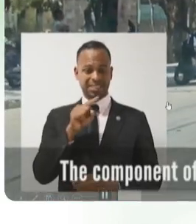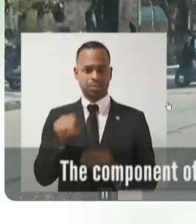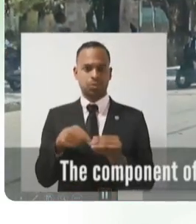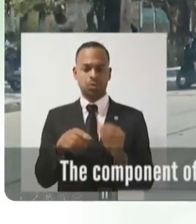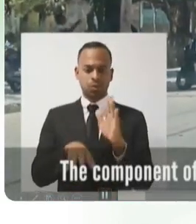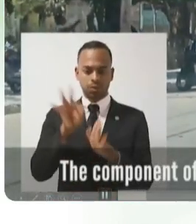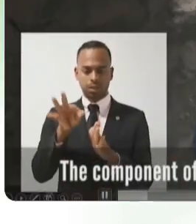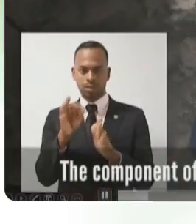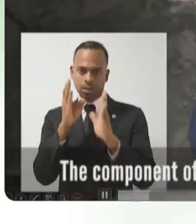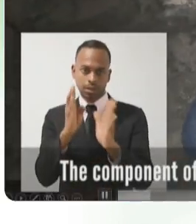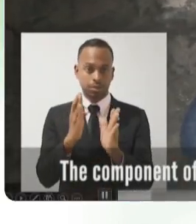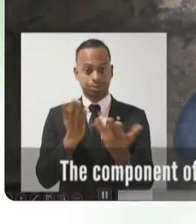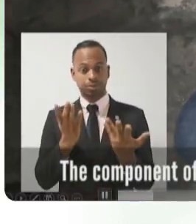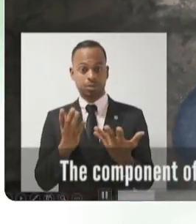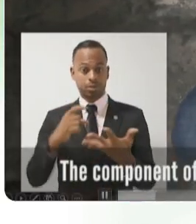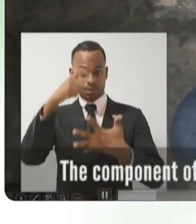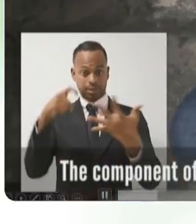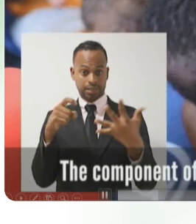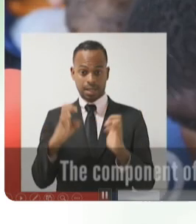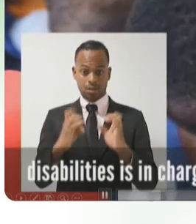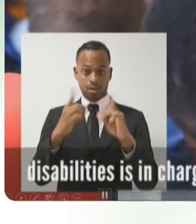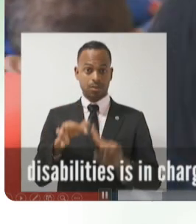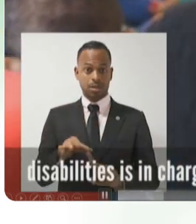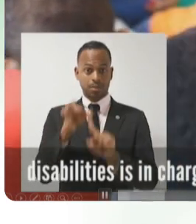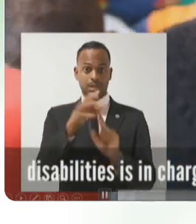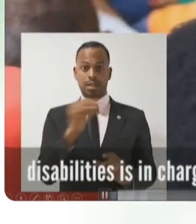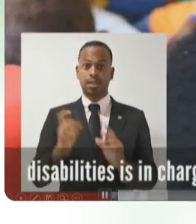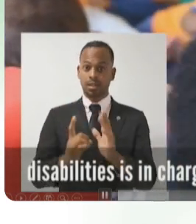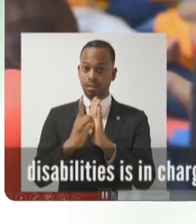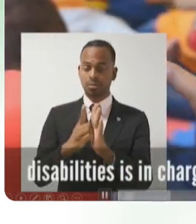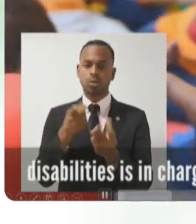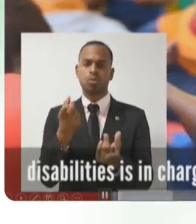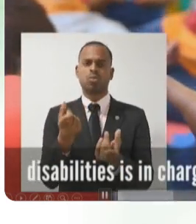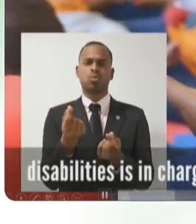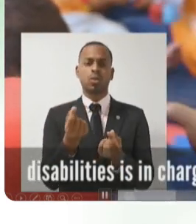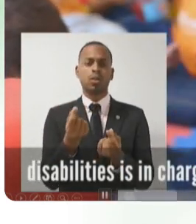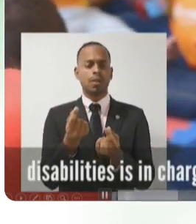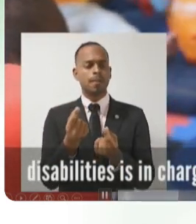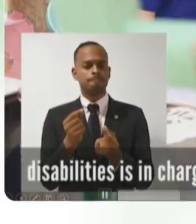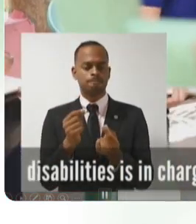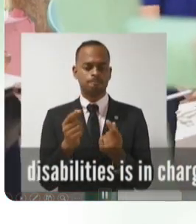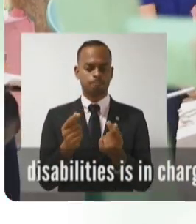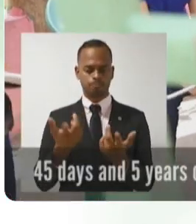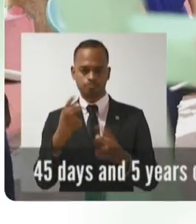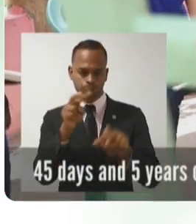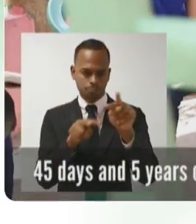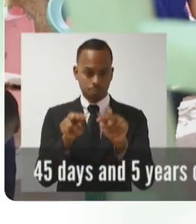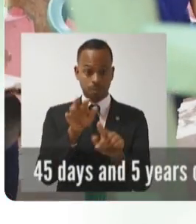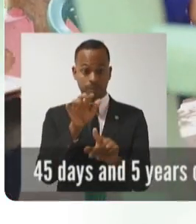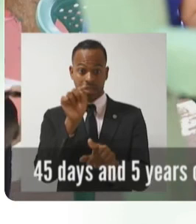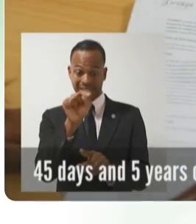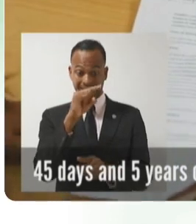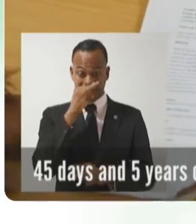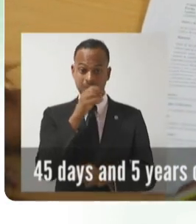El componente de detección, atención de necesidades educativas especiales y discapacidad se encarga de identificar